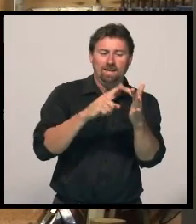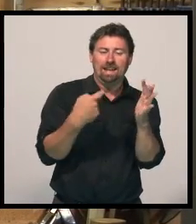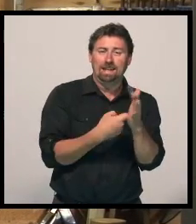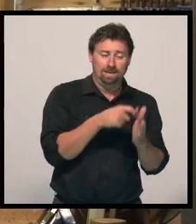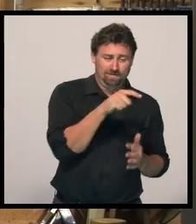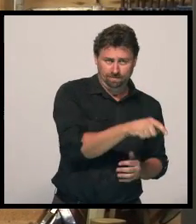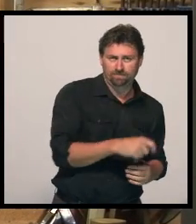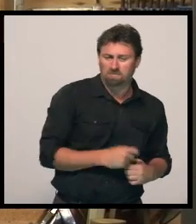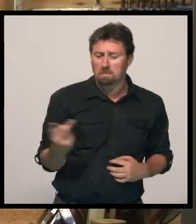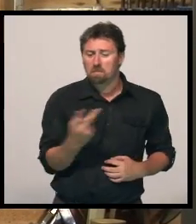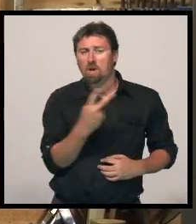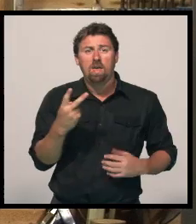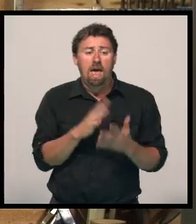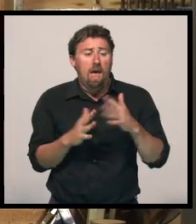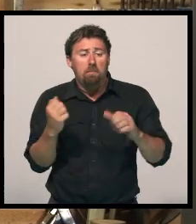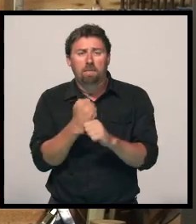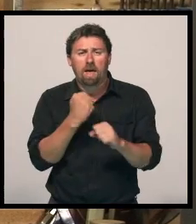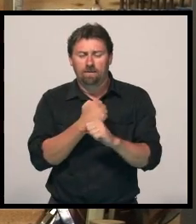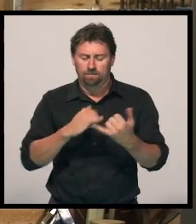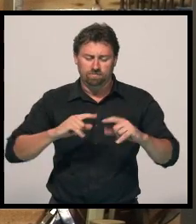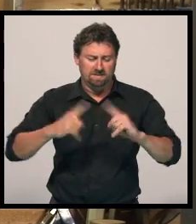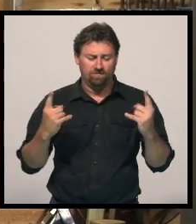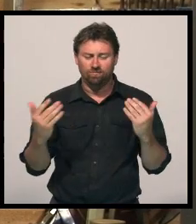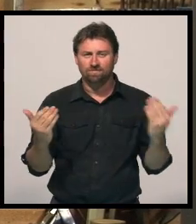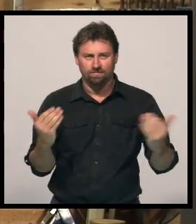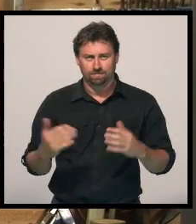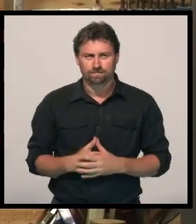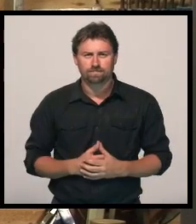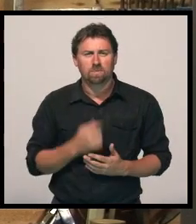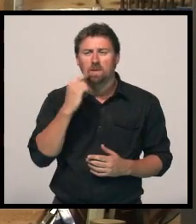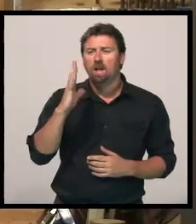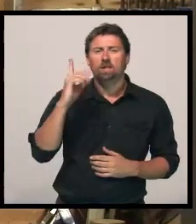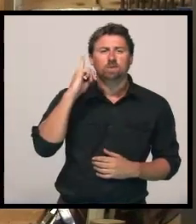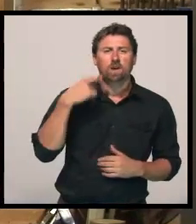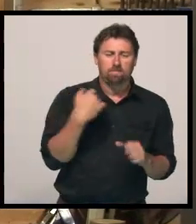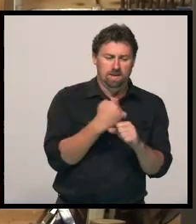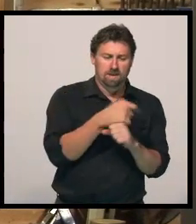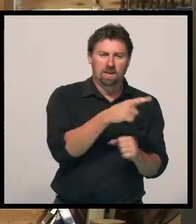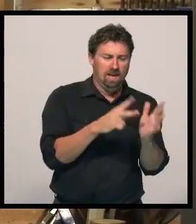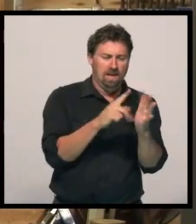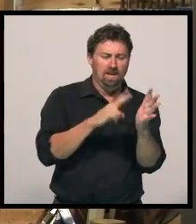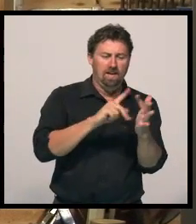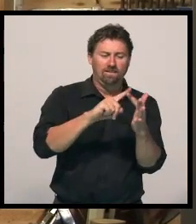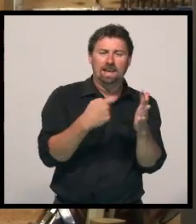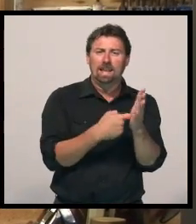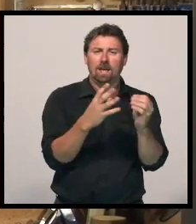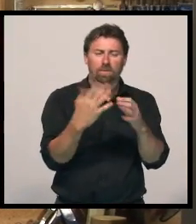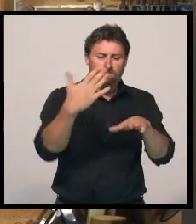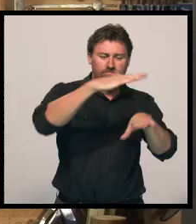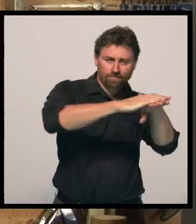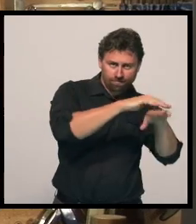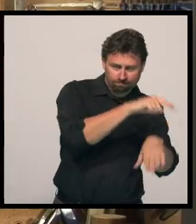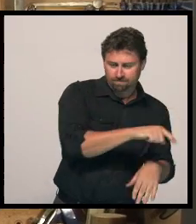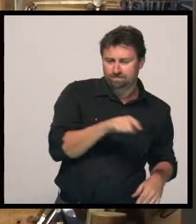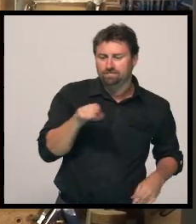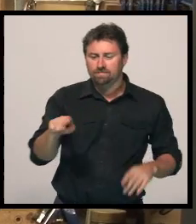construction. Last episode we veneered up some boards for the plywood box and we did all the routing and